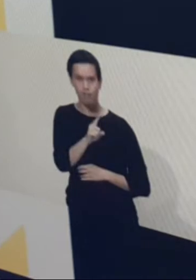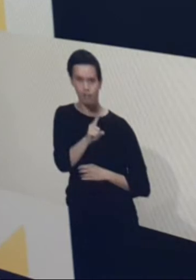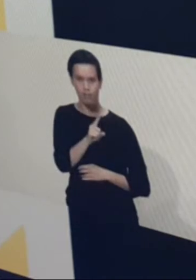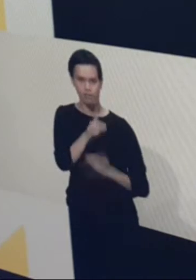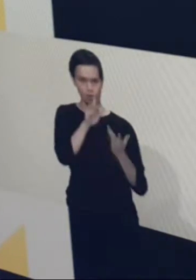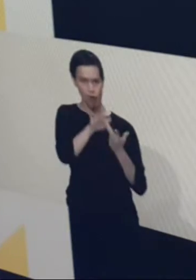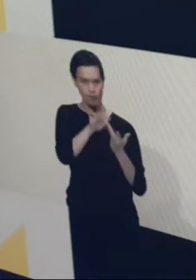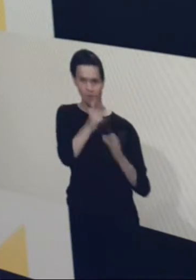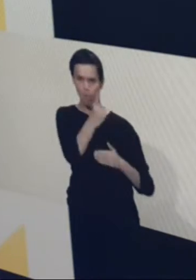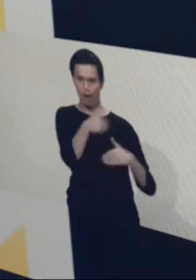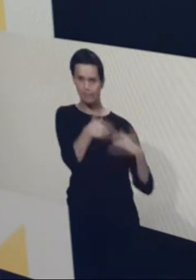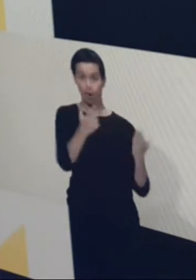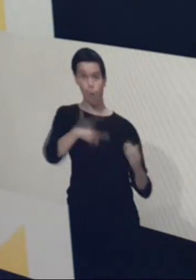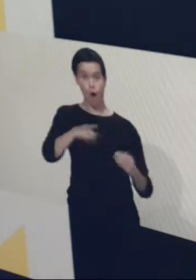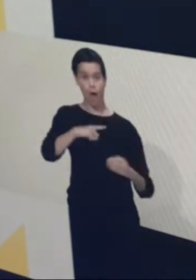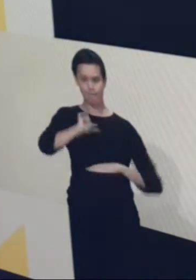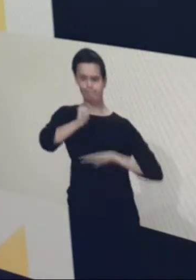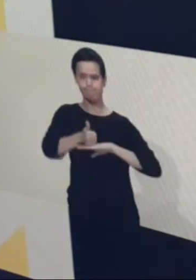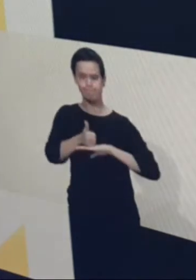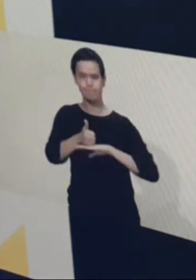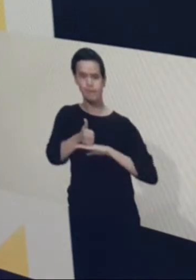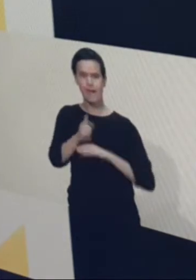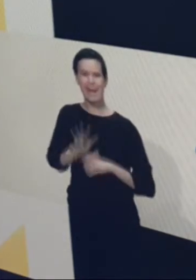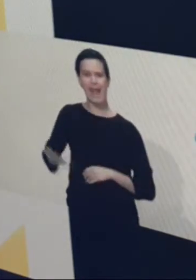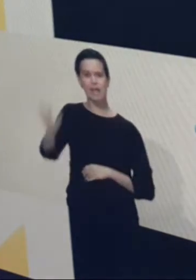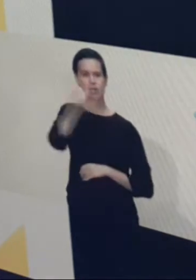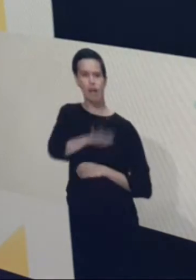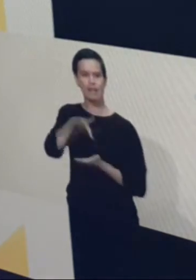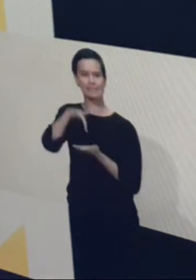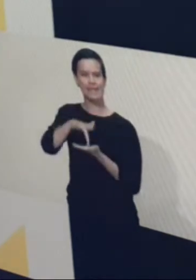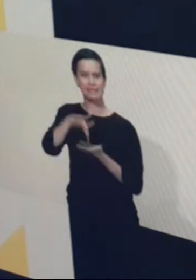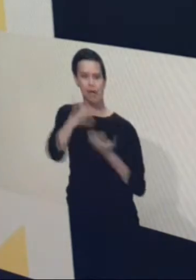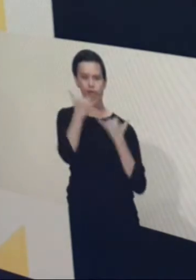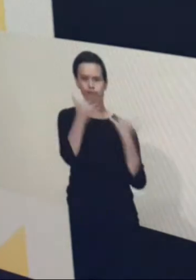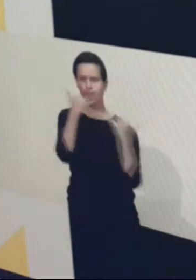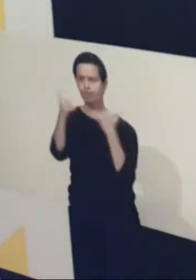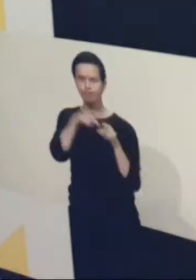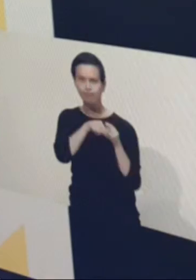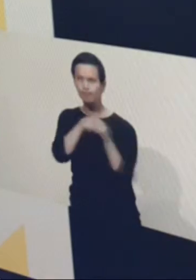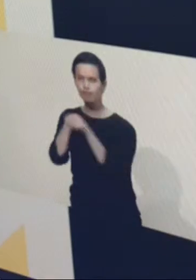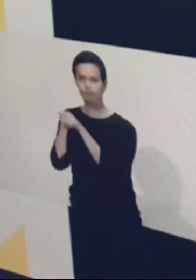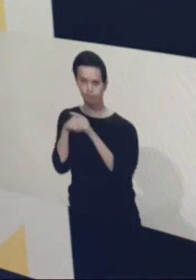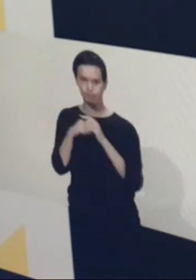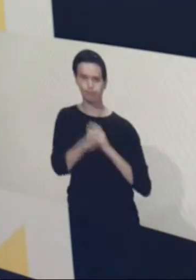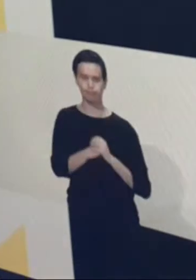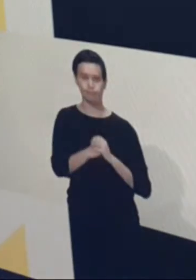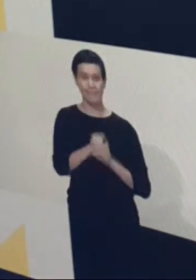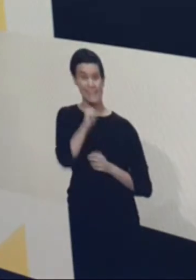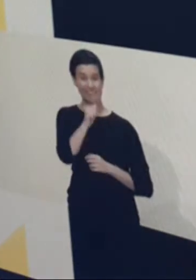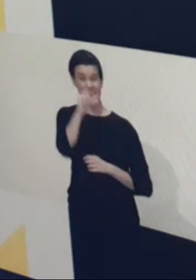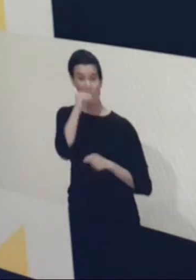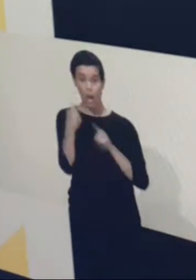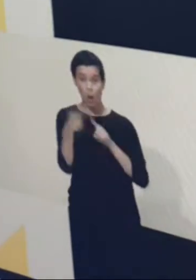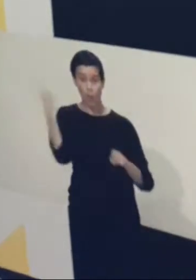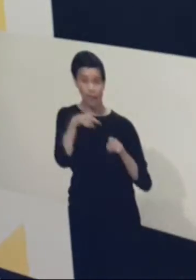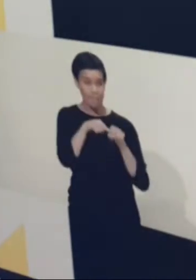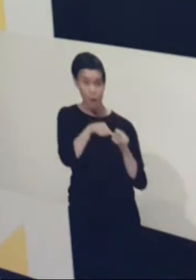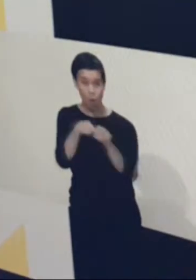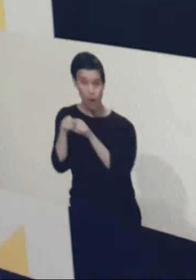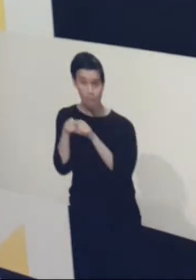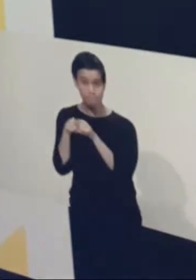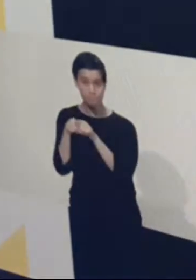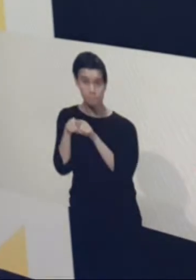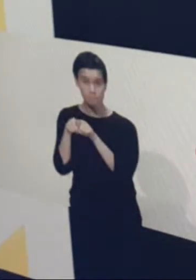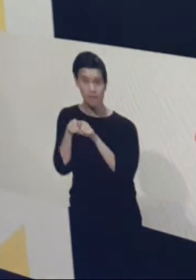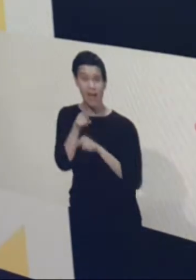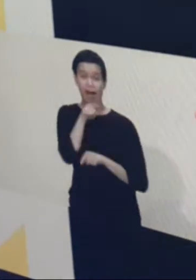outbreak. Identifying new cases of the virus quickly through testing and rapid contact tracing can be